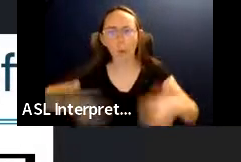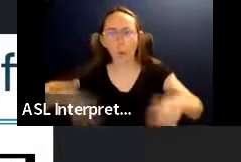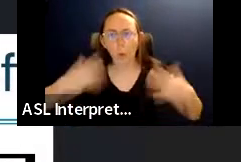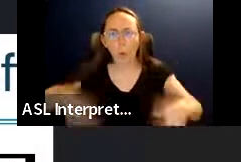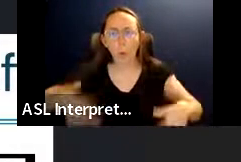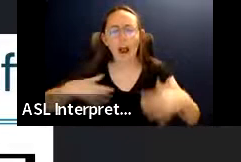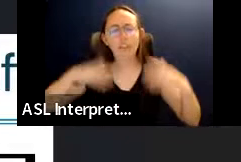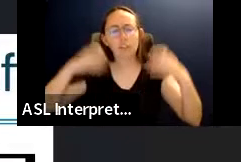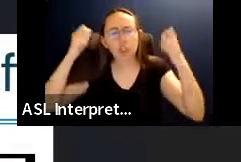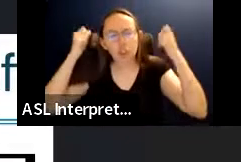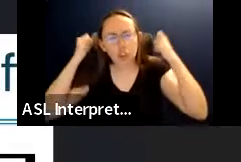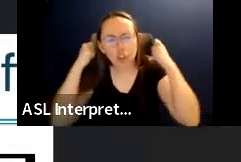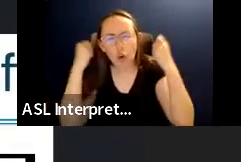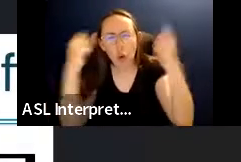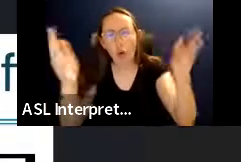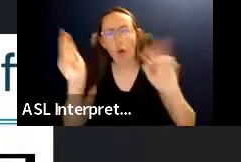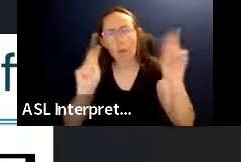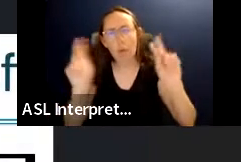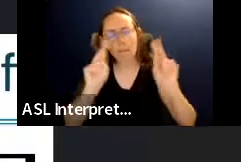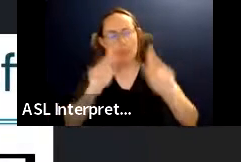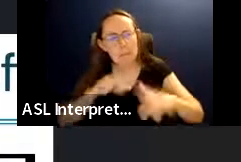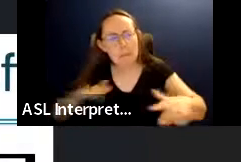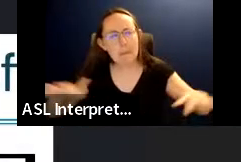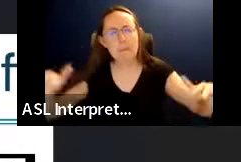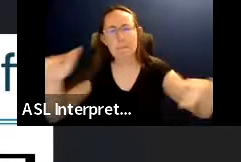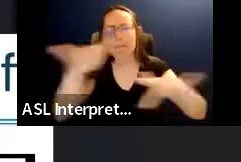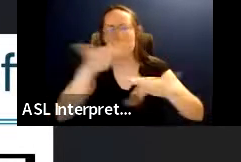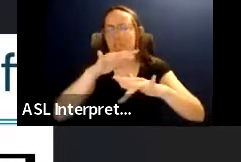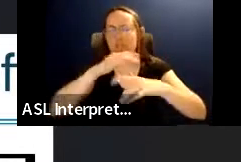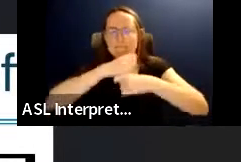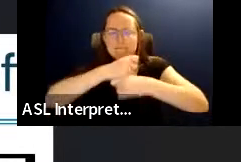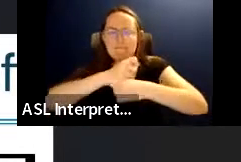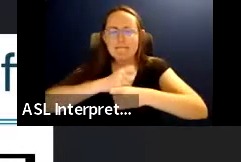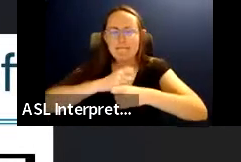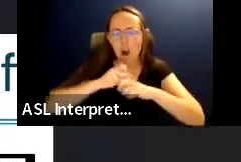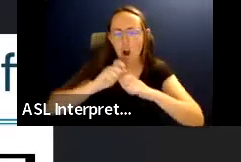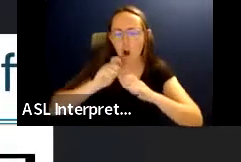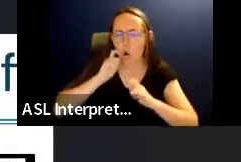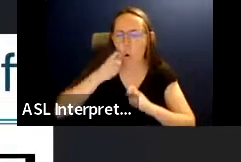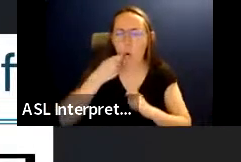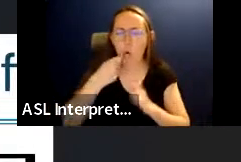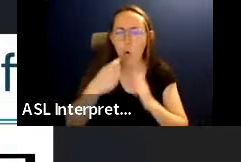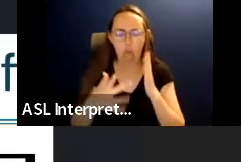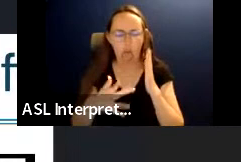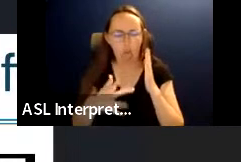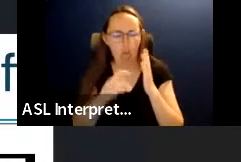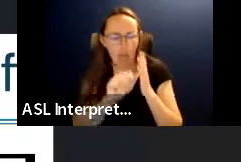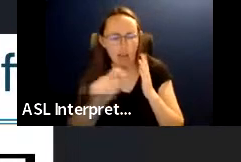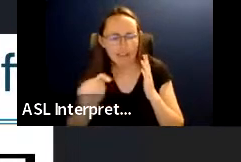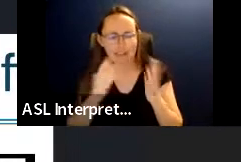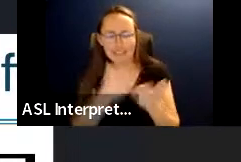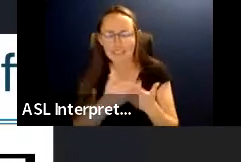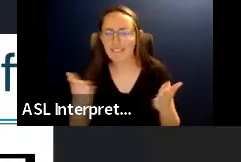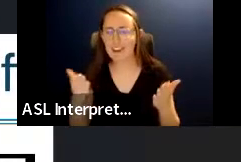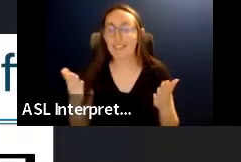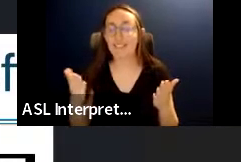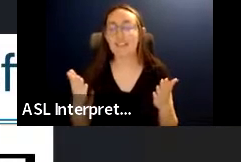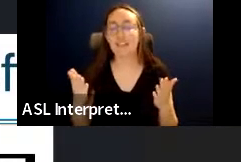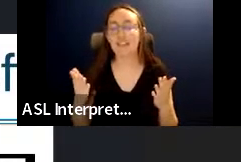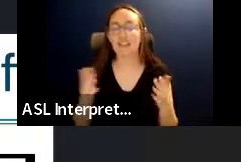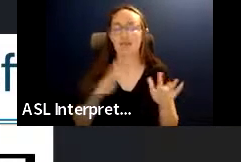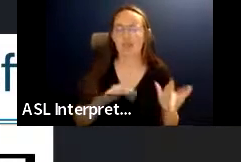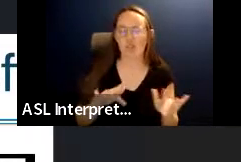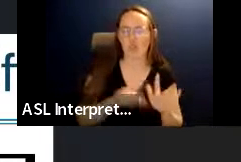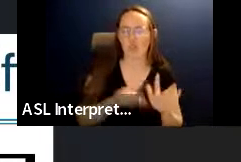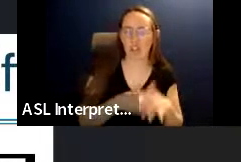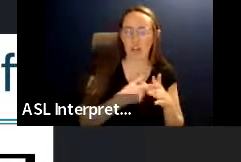making really cool assistive technology devices. I've been making, you know, assistive